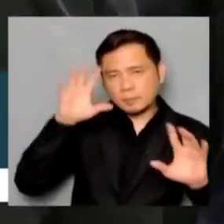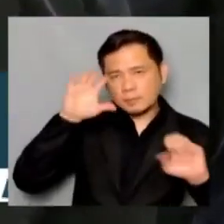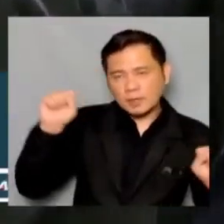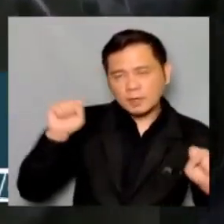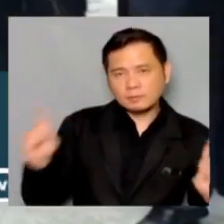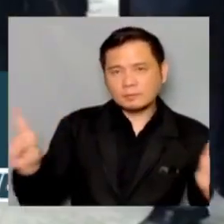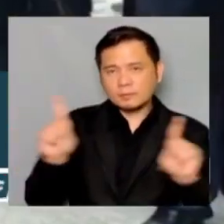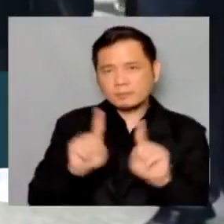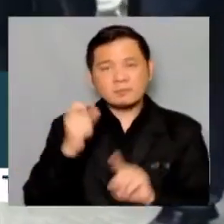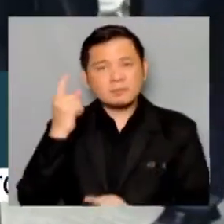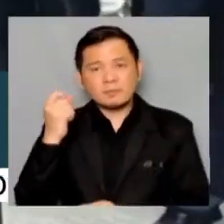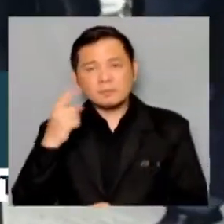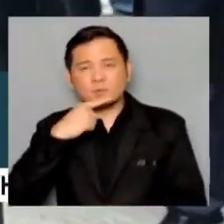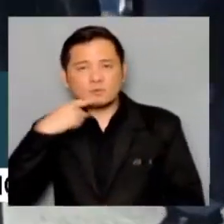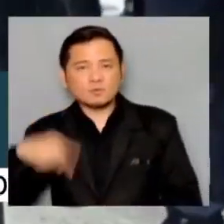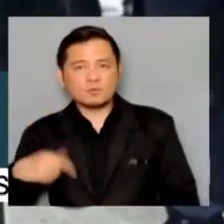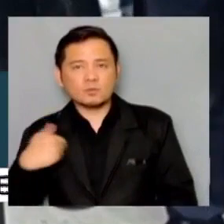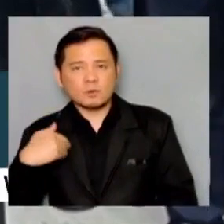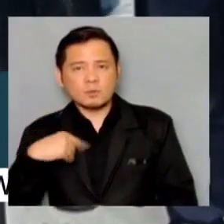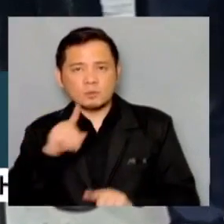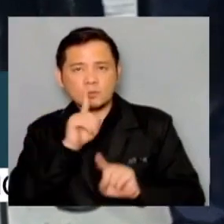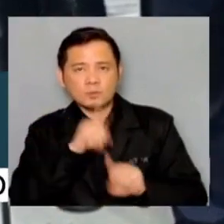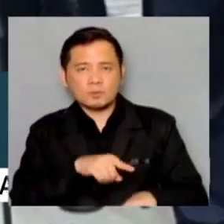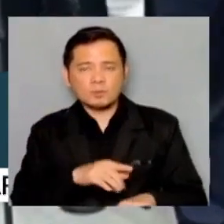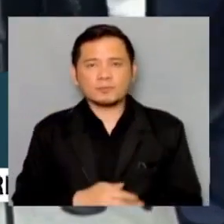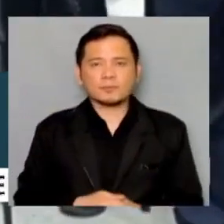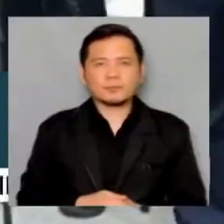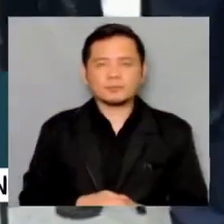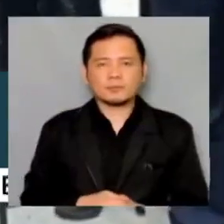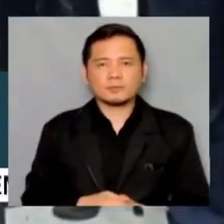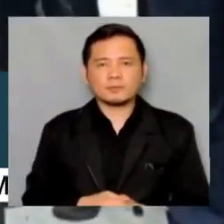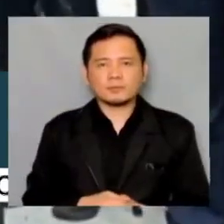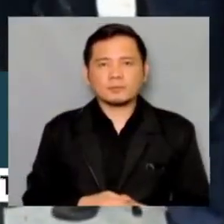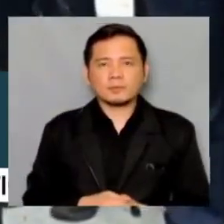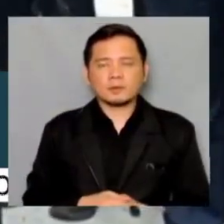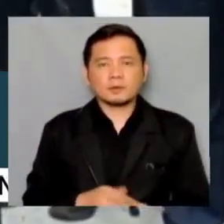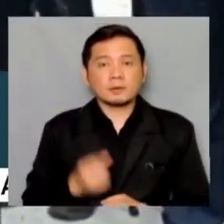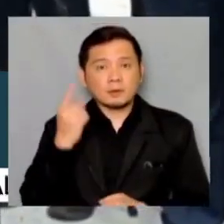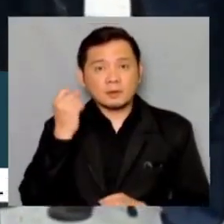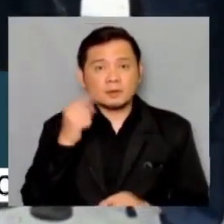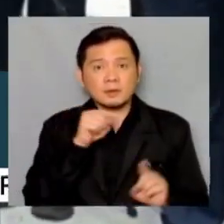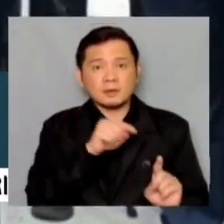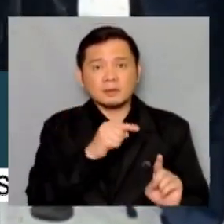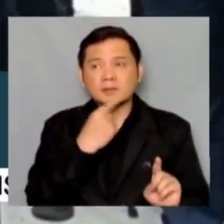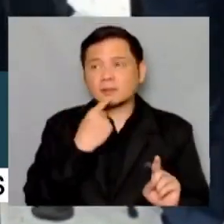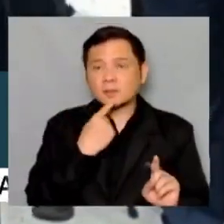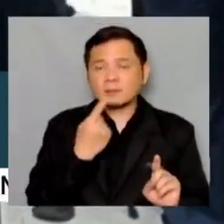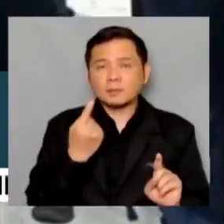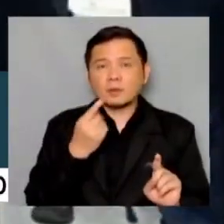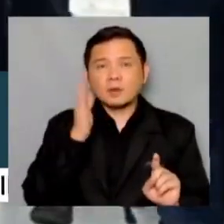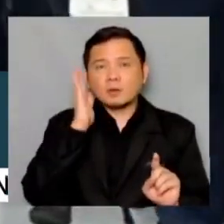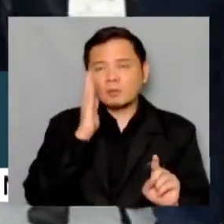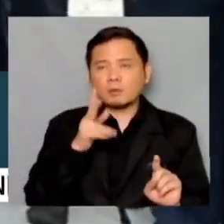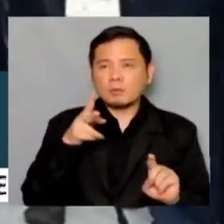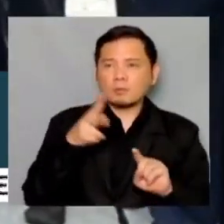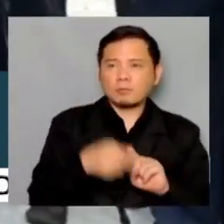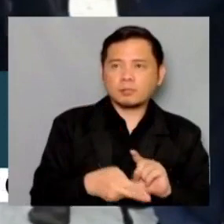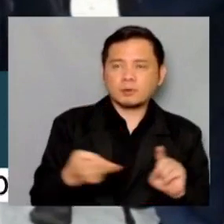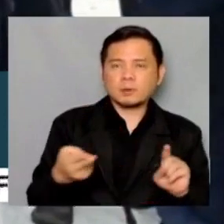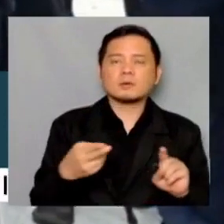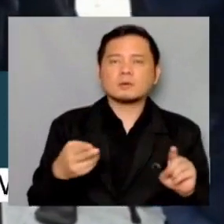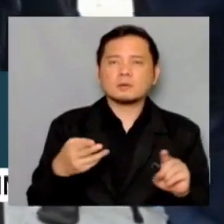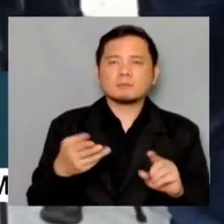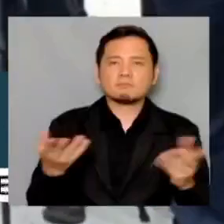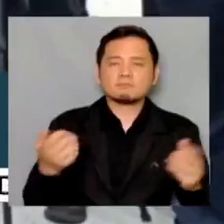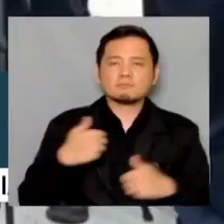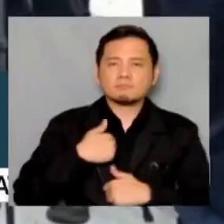that, but Moscow did confirm it would drastically cut its military activity around Kyiv and Chernihiv to create the conditions